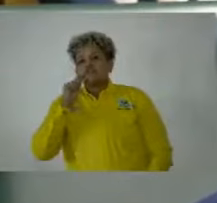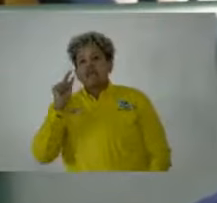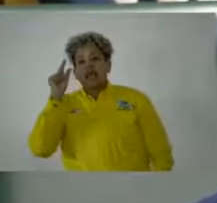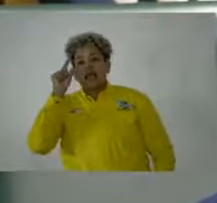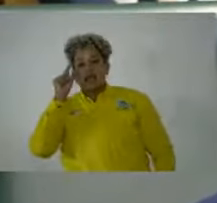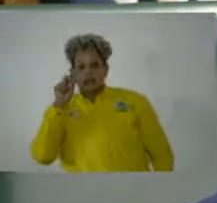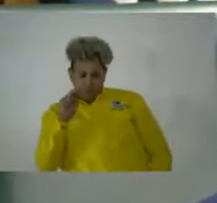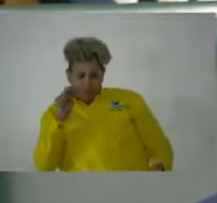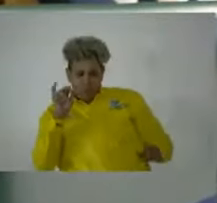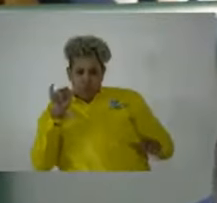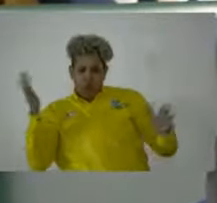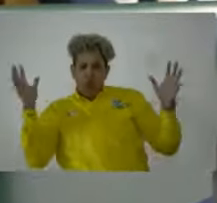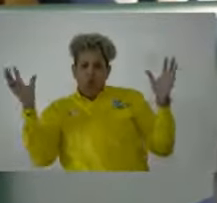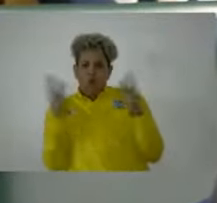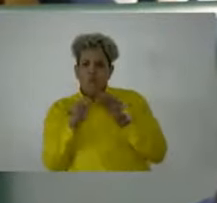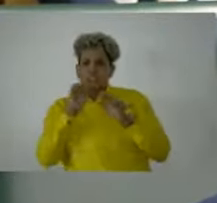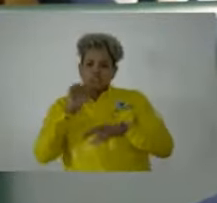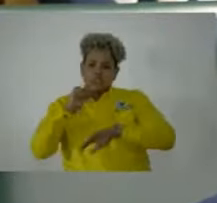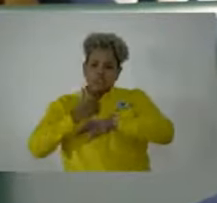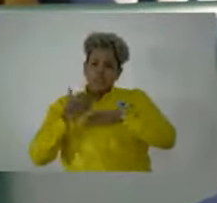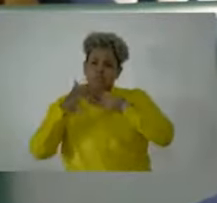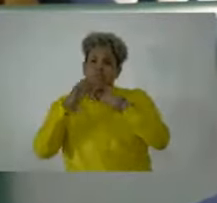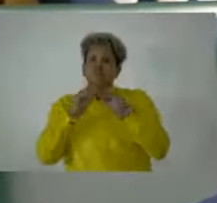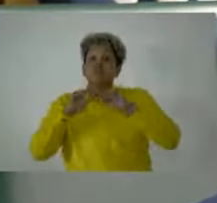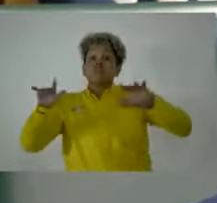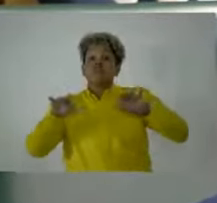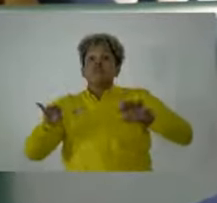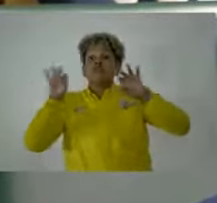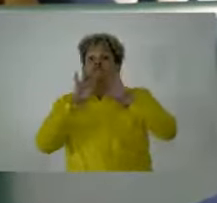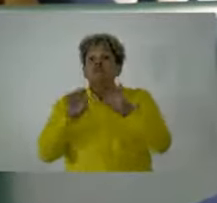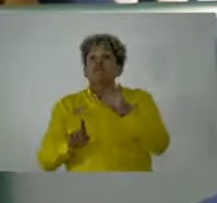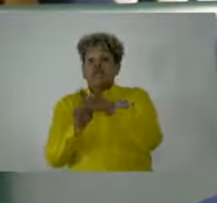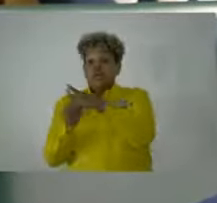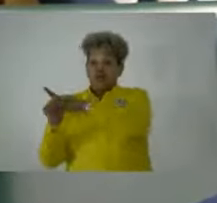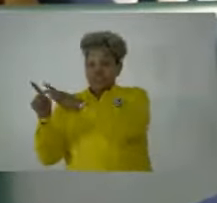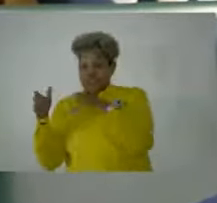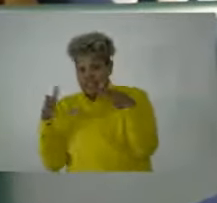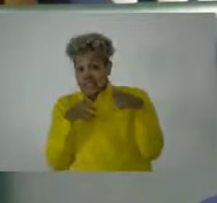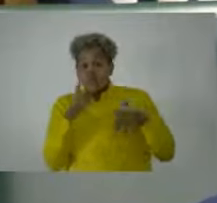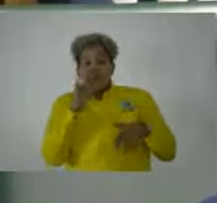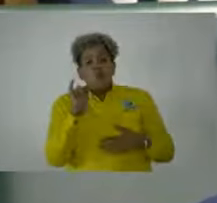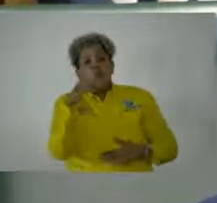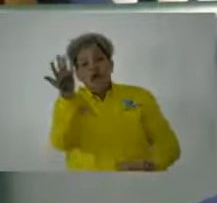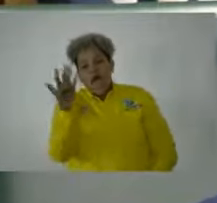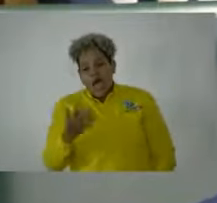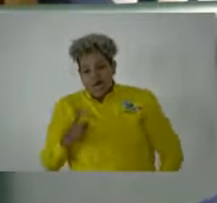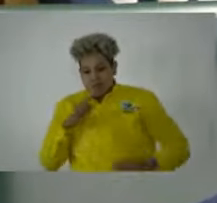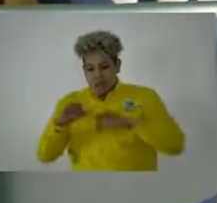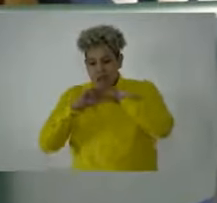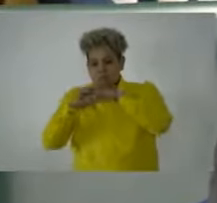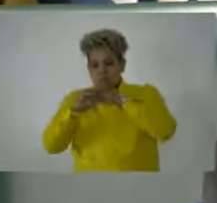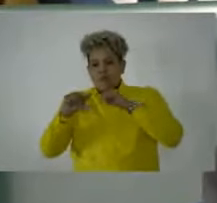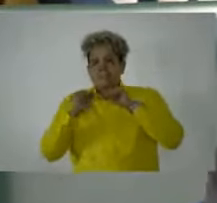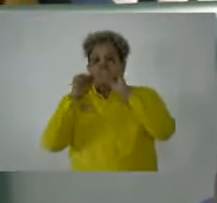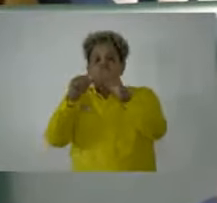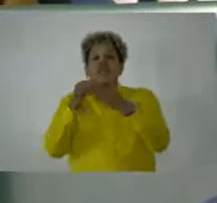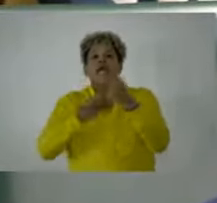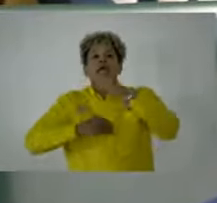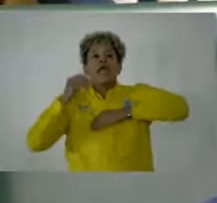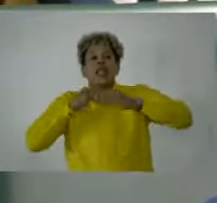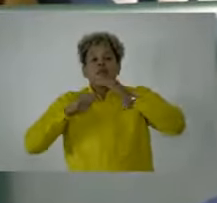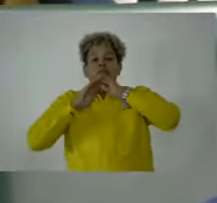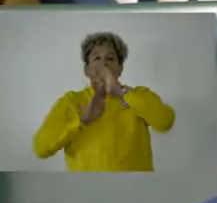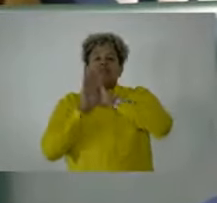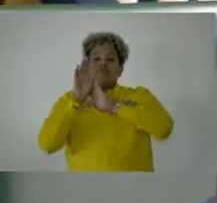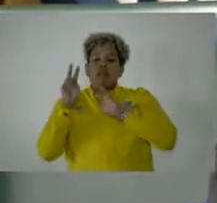of what holistic implementation across these important emerging sectors could look like, promoting sustainable economic